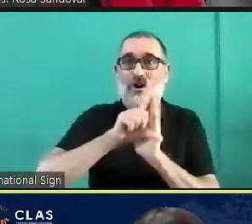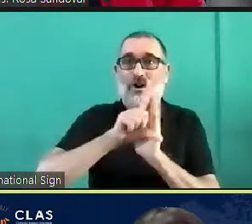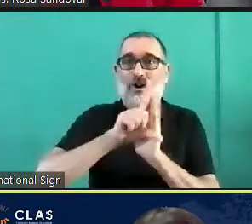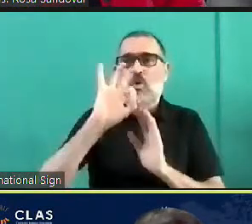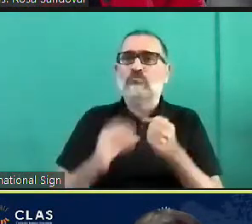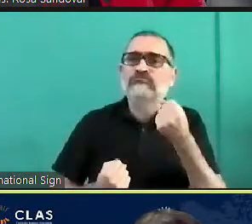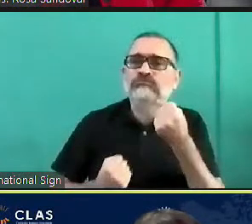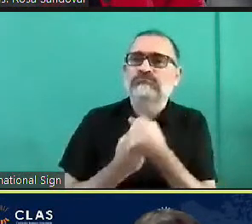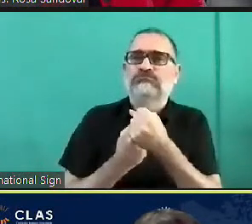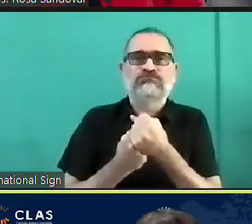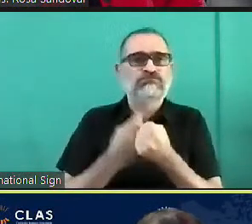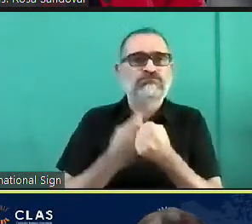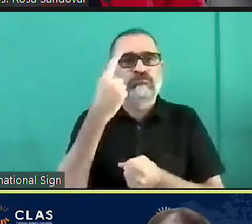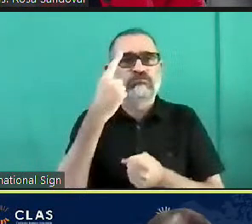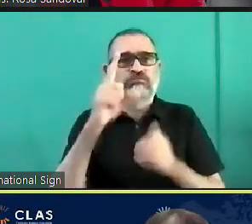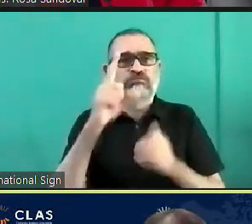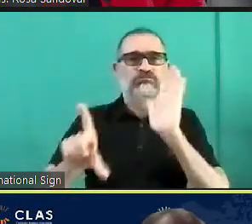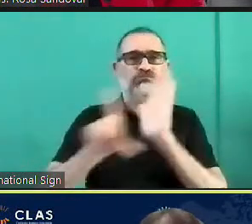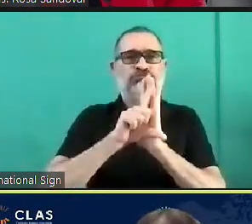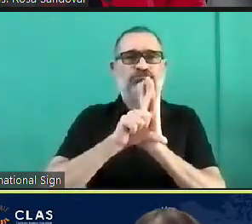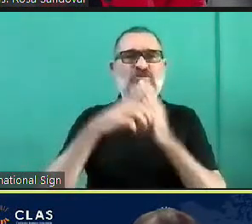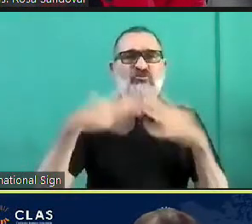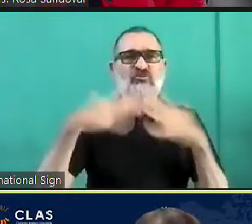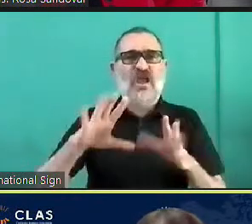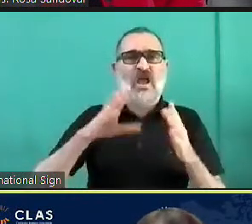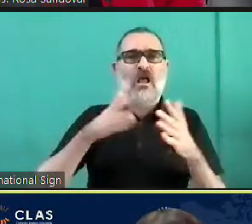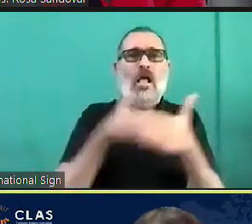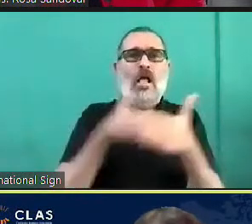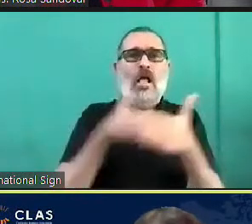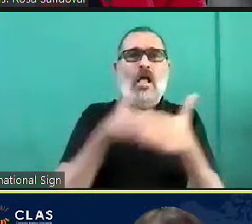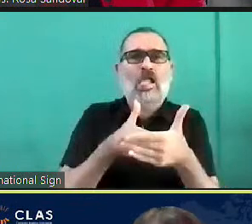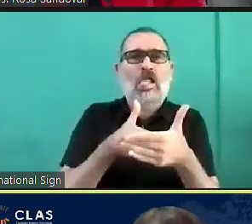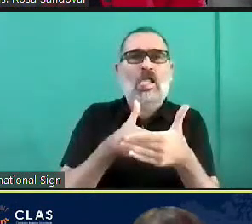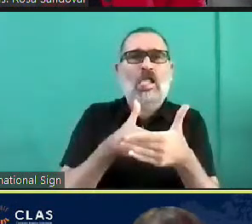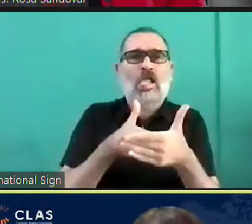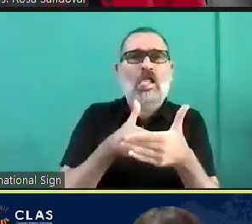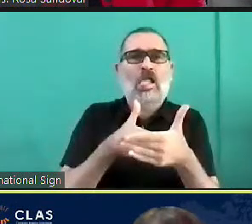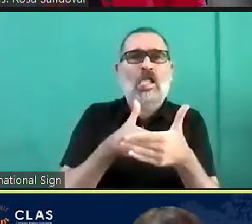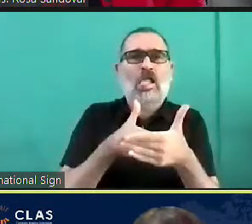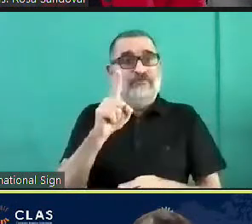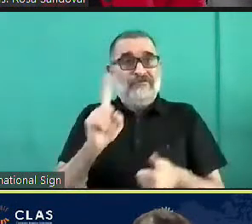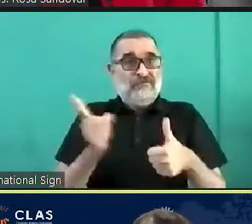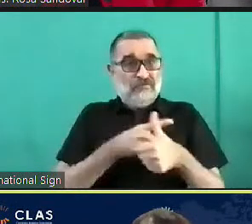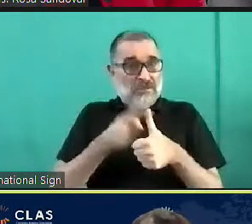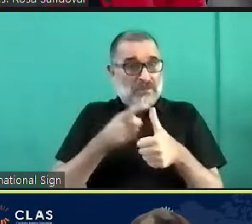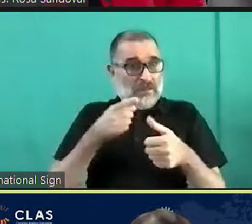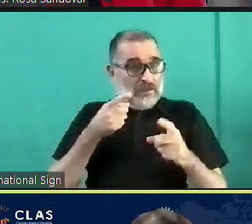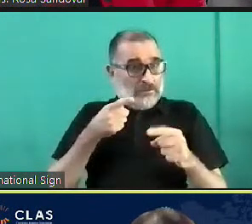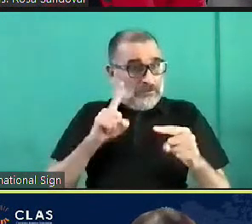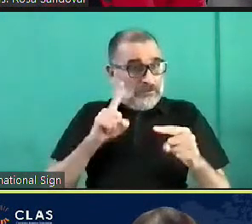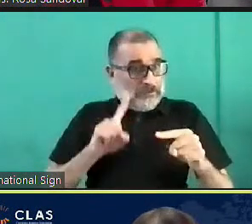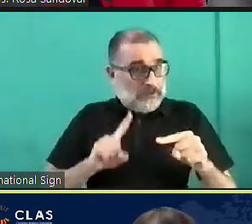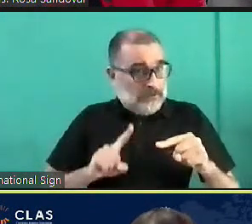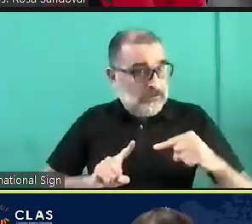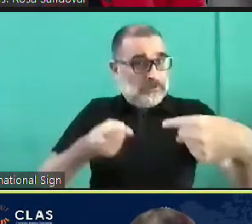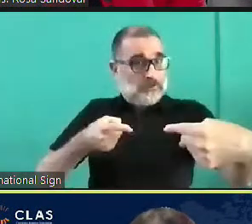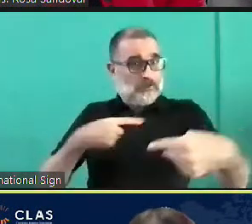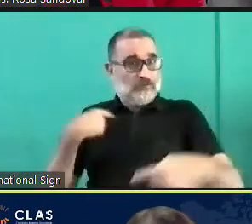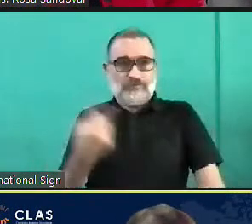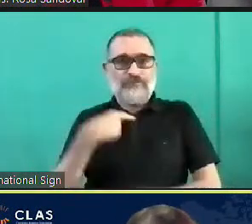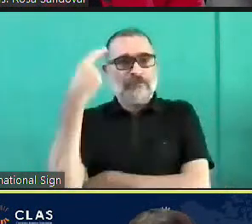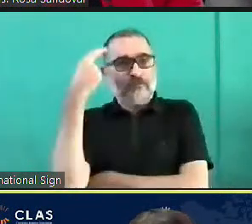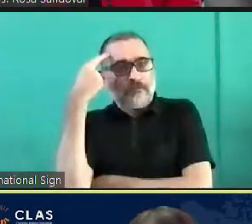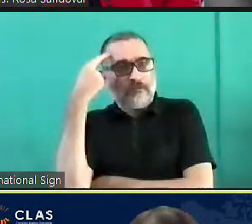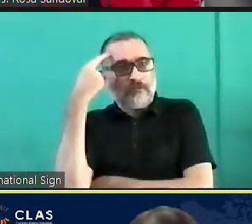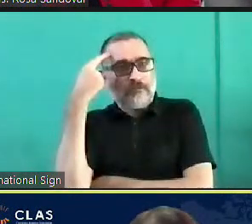have a lot of advertisements that are hard to respond to, but there is also a lot of disinformation out